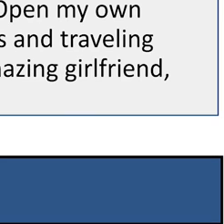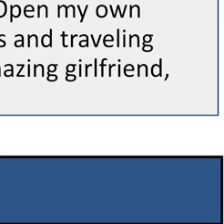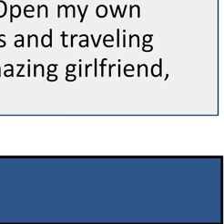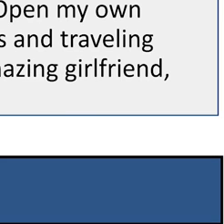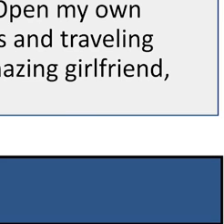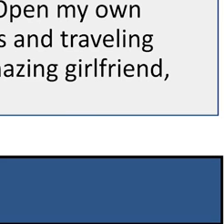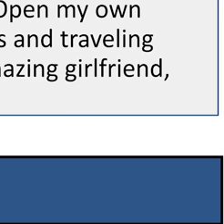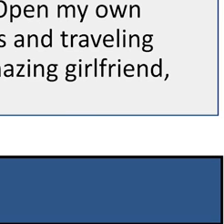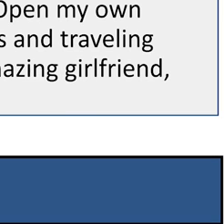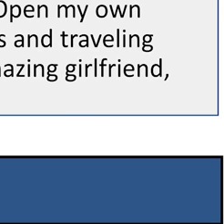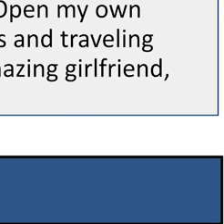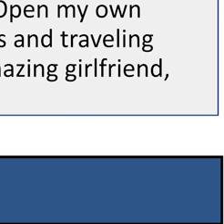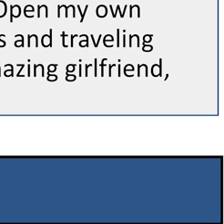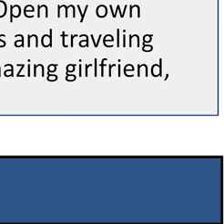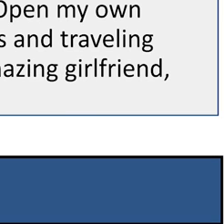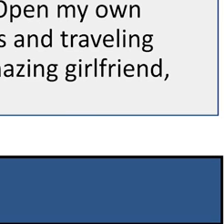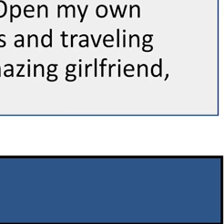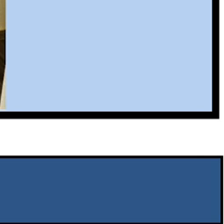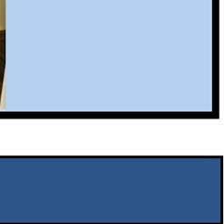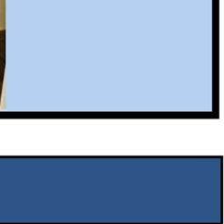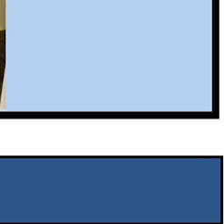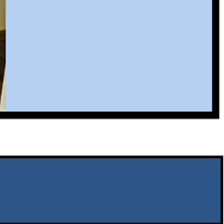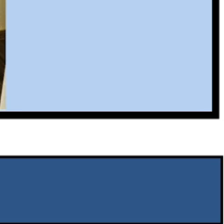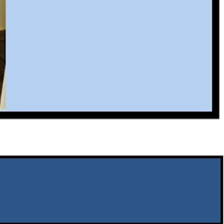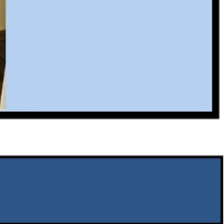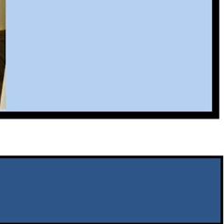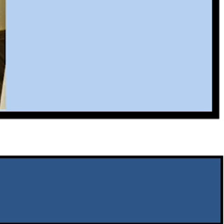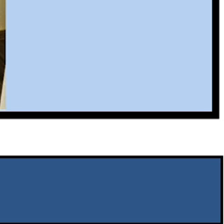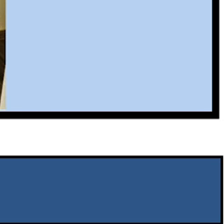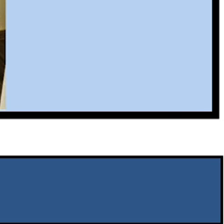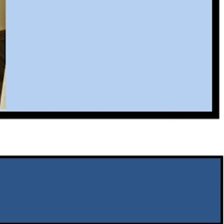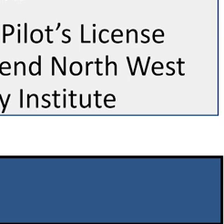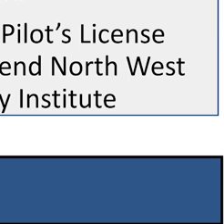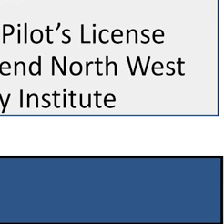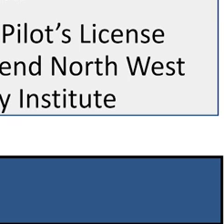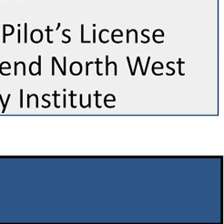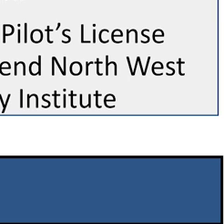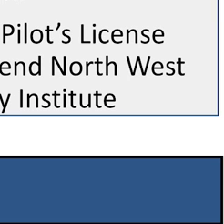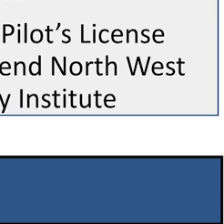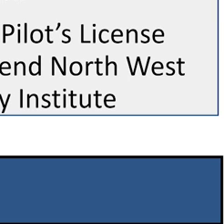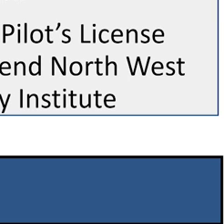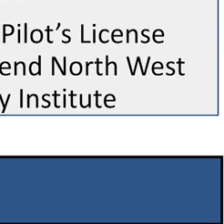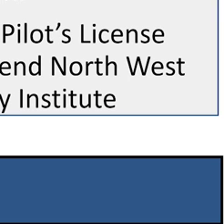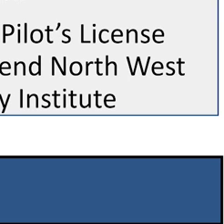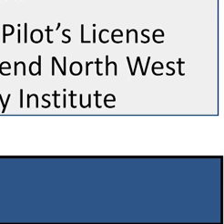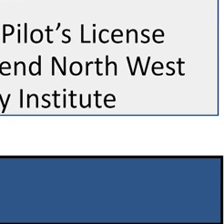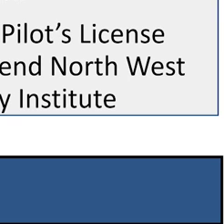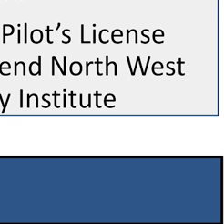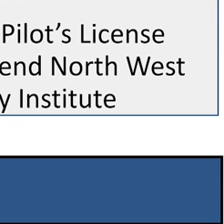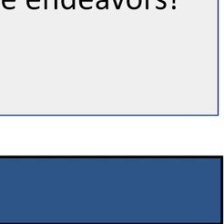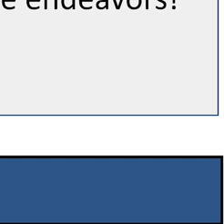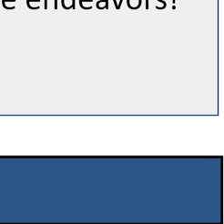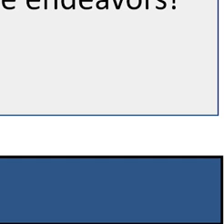Jaden Osloxen. Alyssa DeBoer. Chandra Nicole Cutsforth.